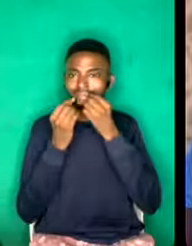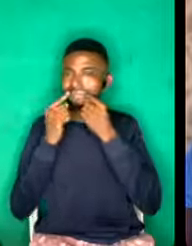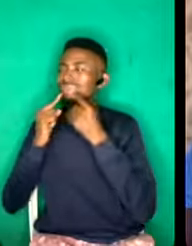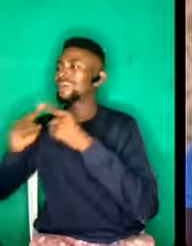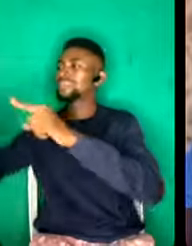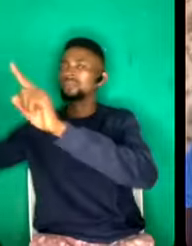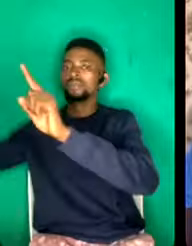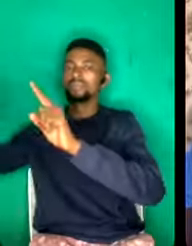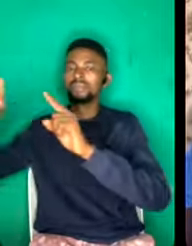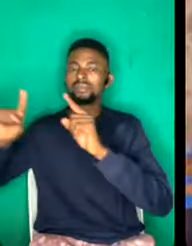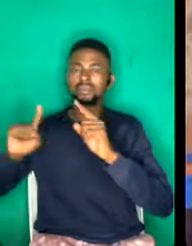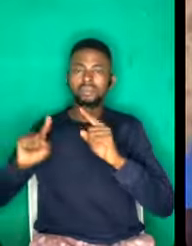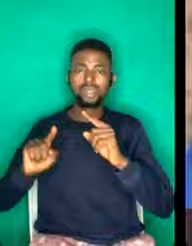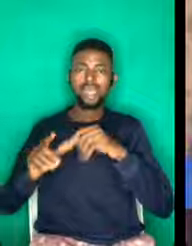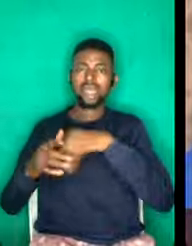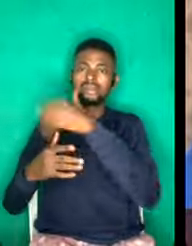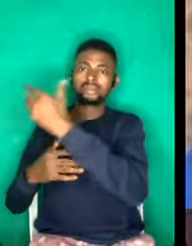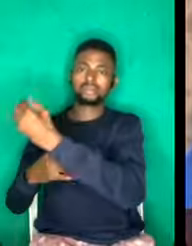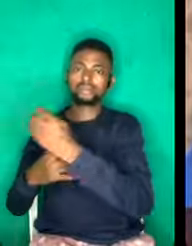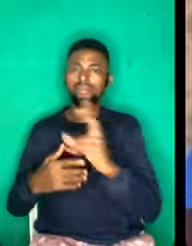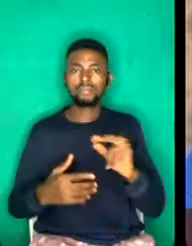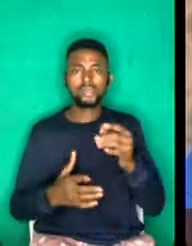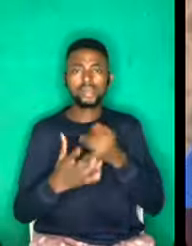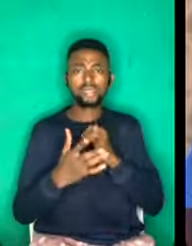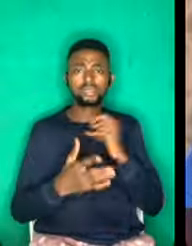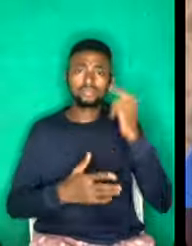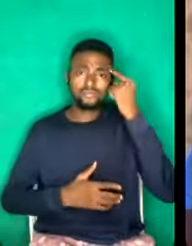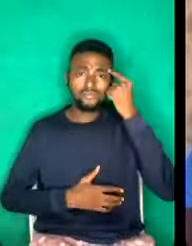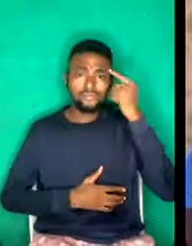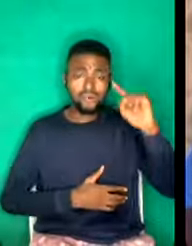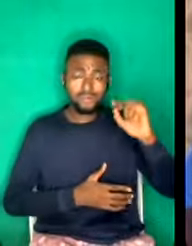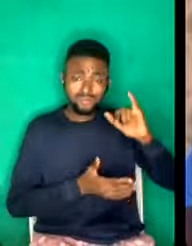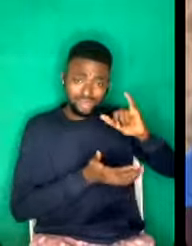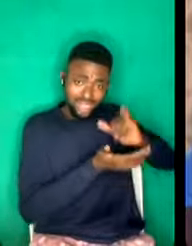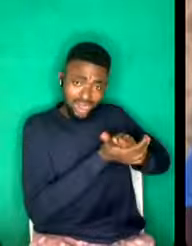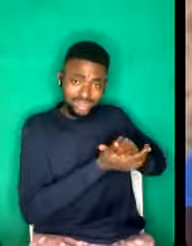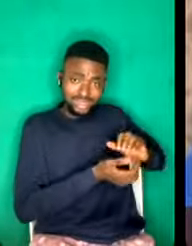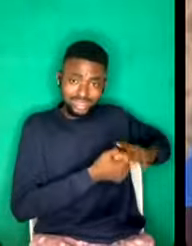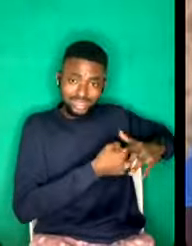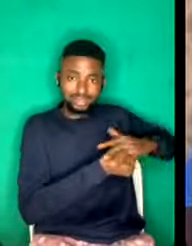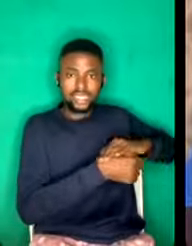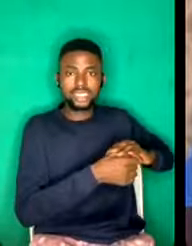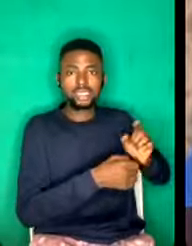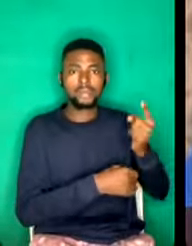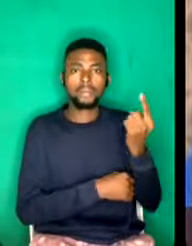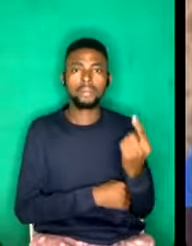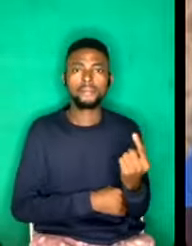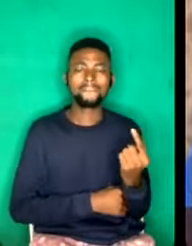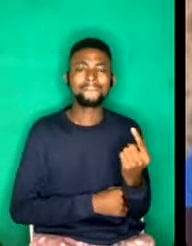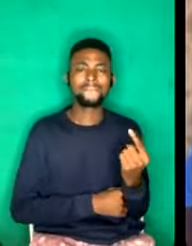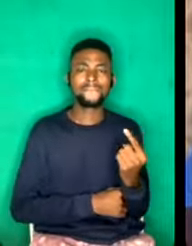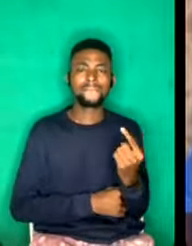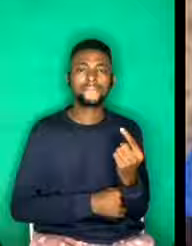things outside. It's meant for that space alone. Okay. So